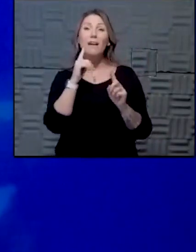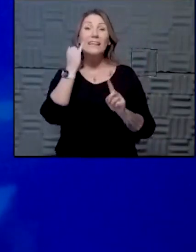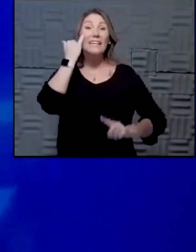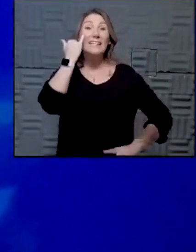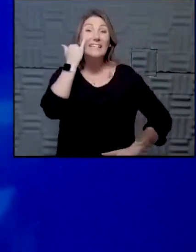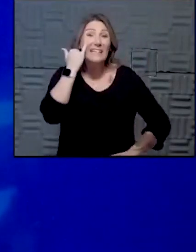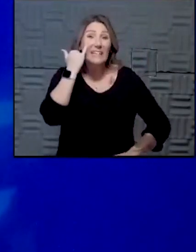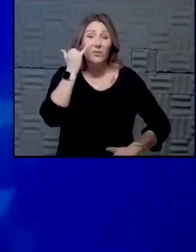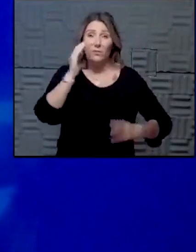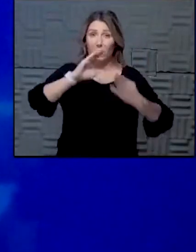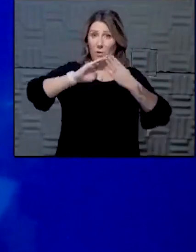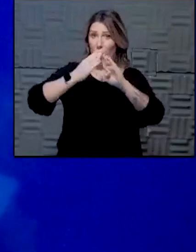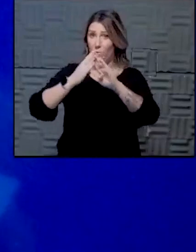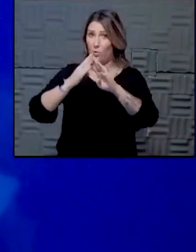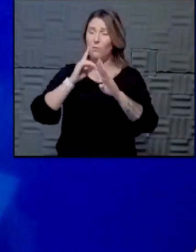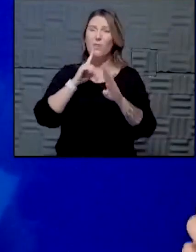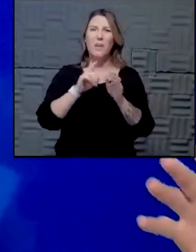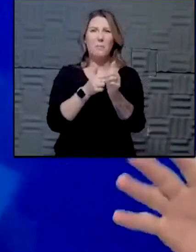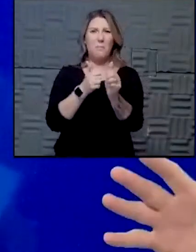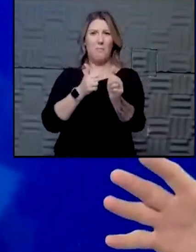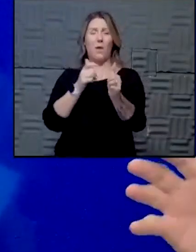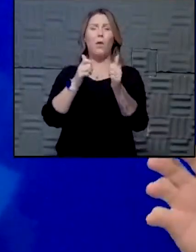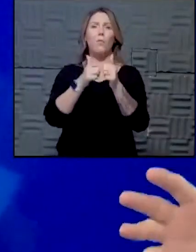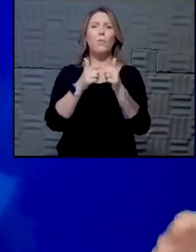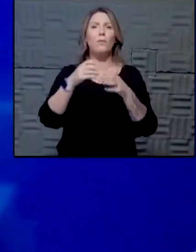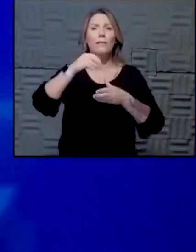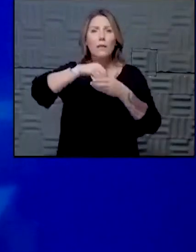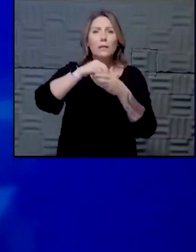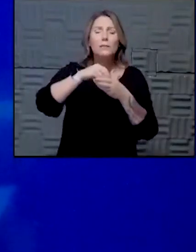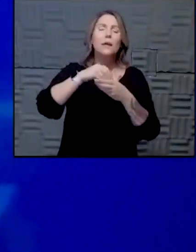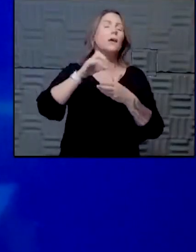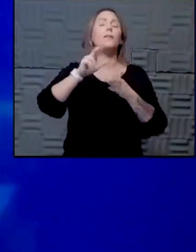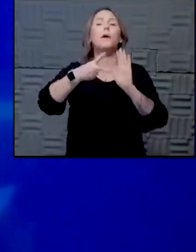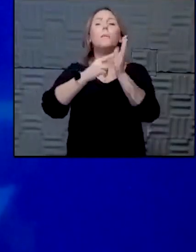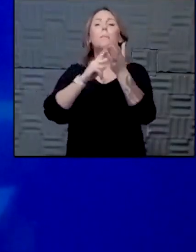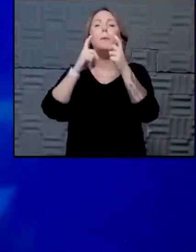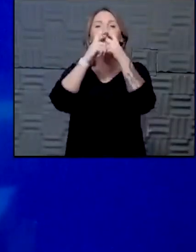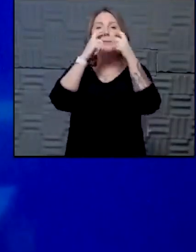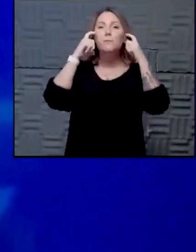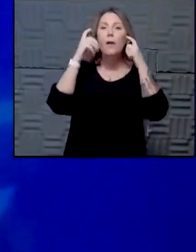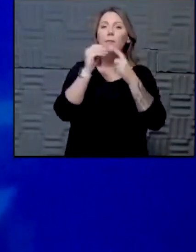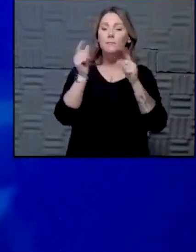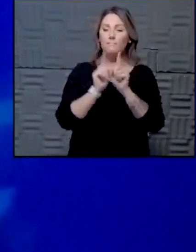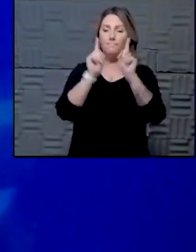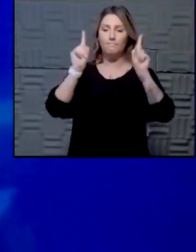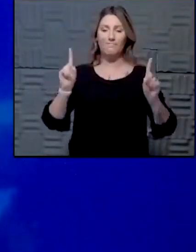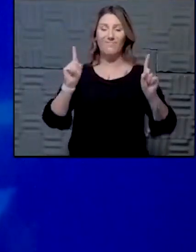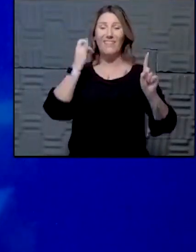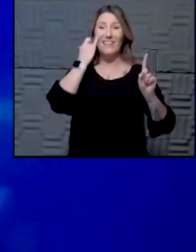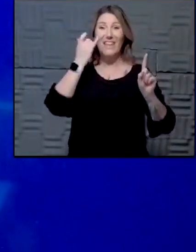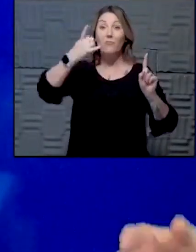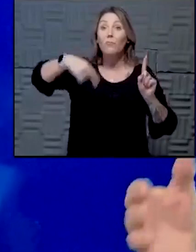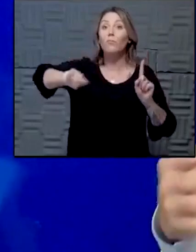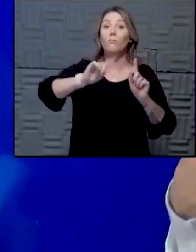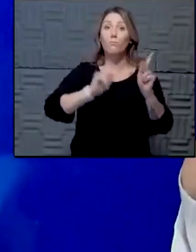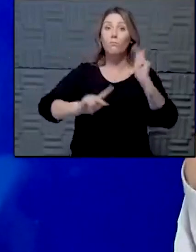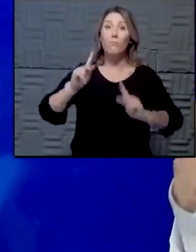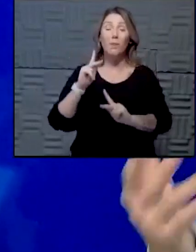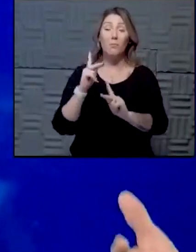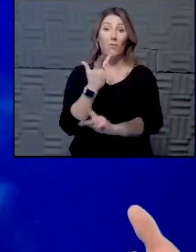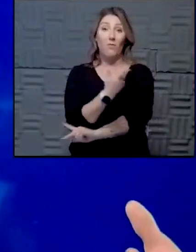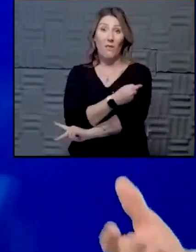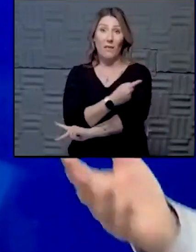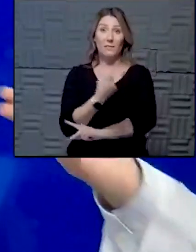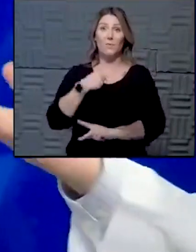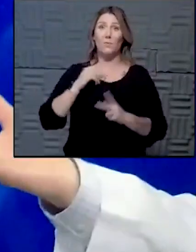a community, and when I say back off indoors, I meant with mask mandates and spacing, if you're in a community that's been well vaccinated. Now, we're already